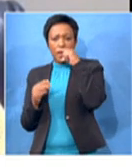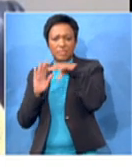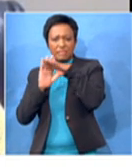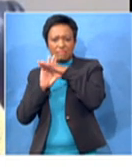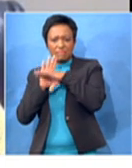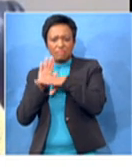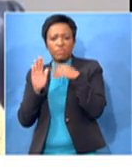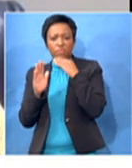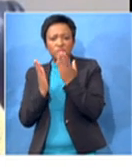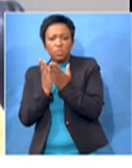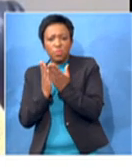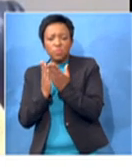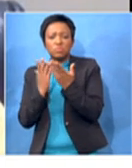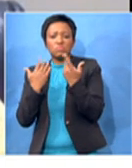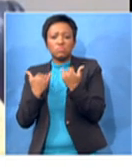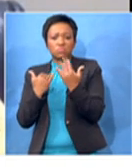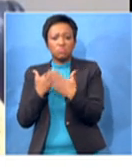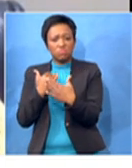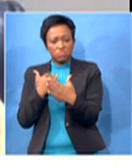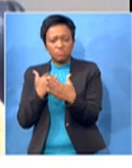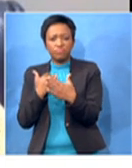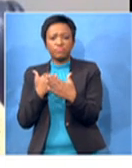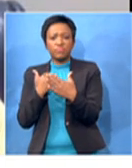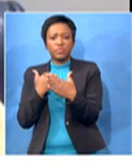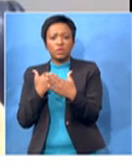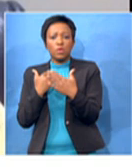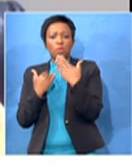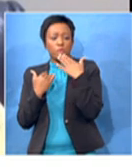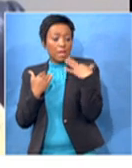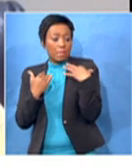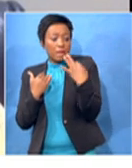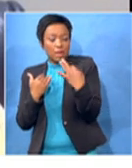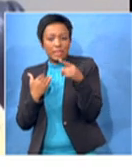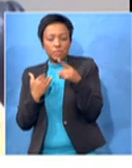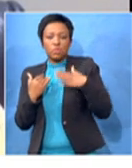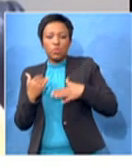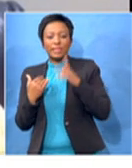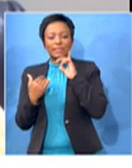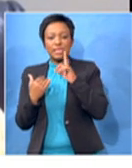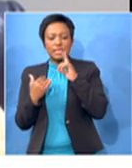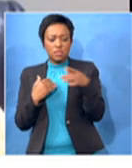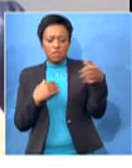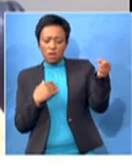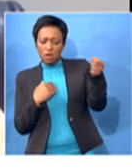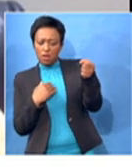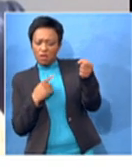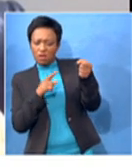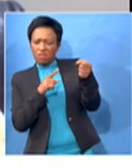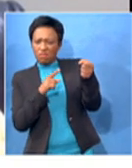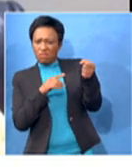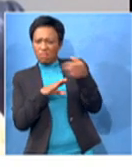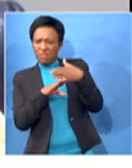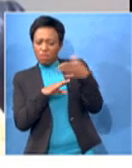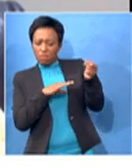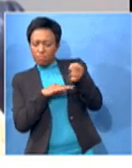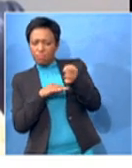school, that applicant who wants to be a teacher, whether is in the sex offender register or not, you'll be